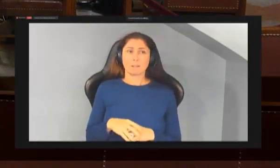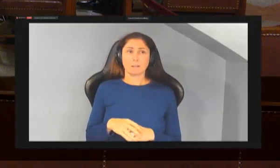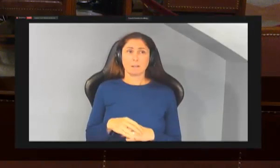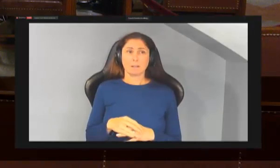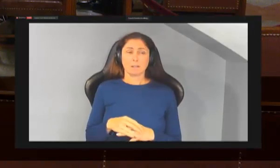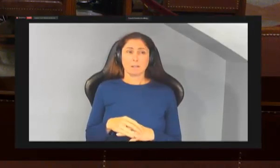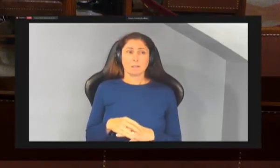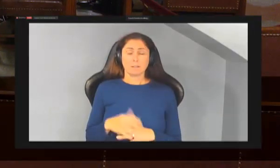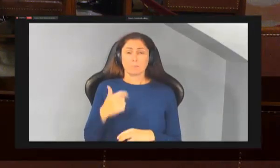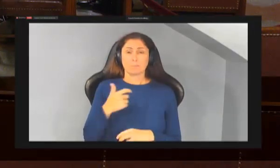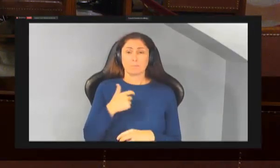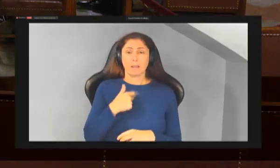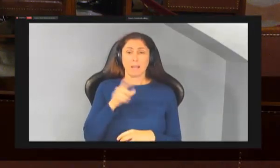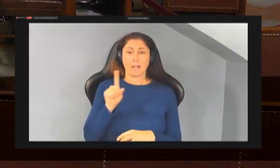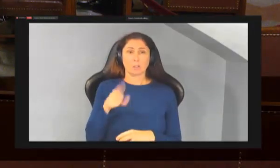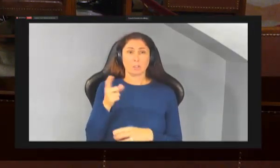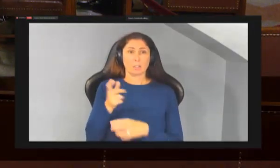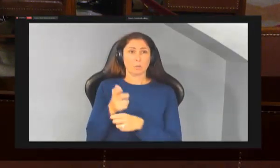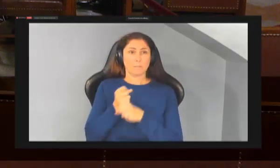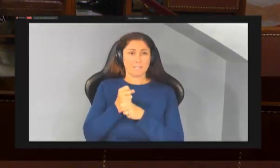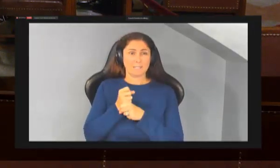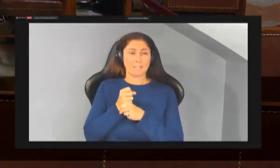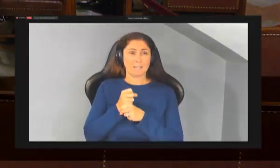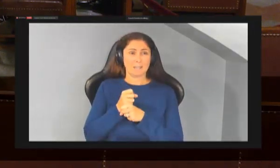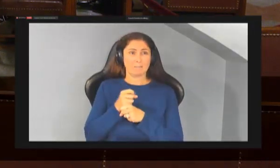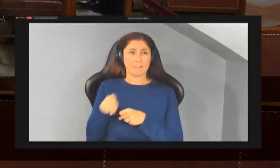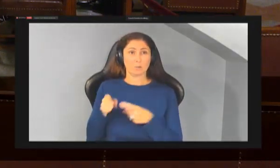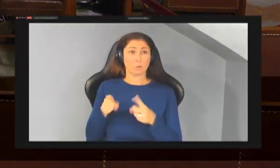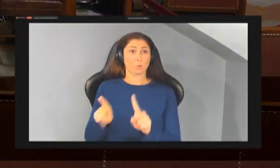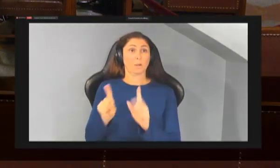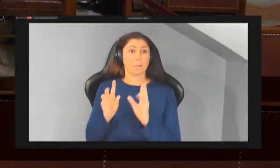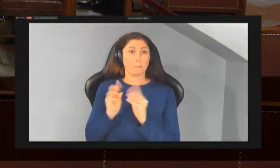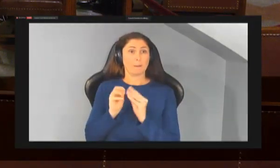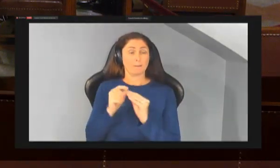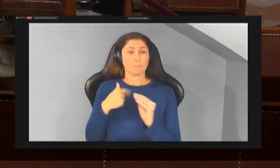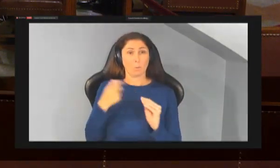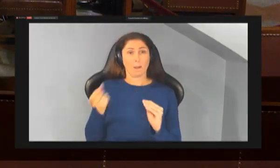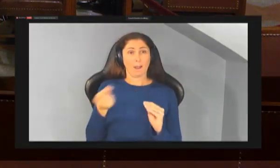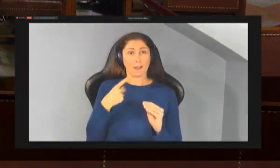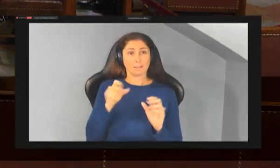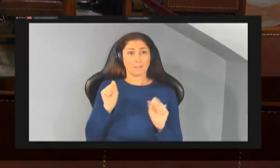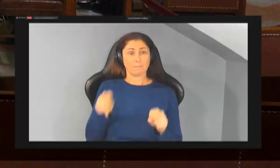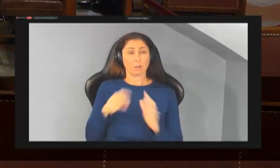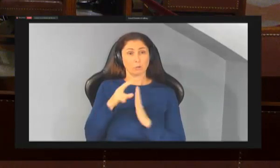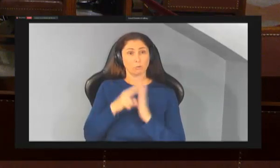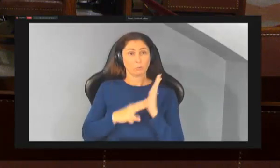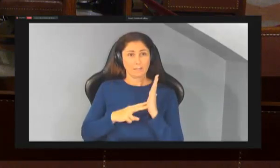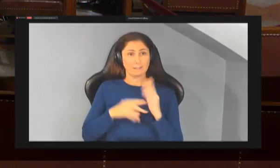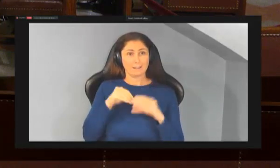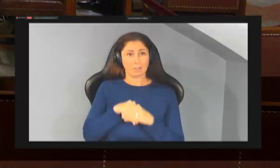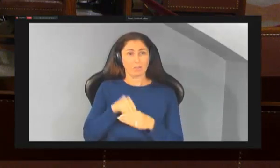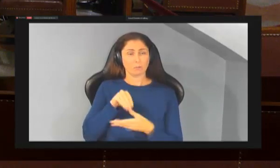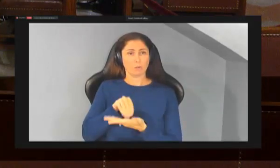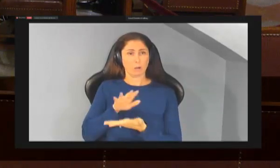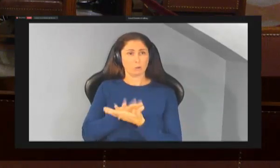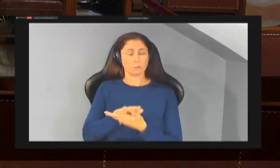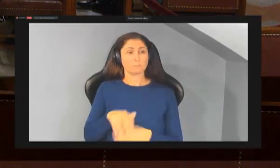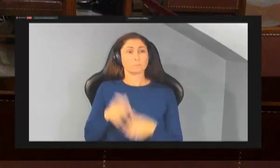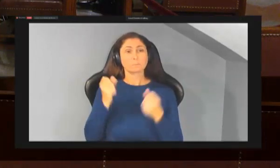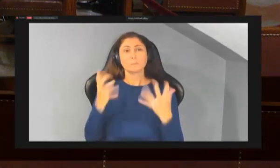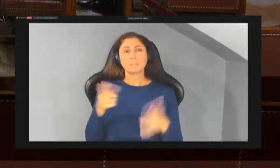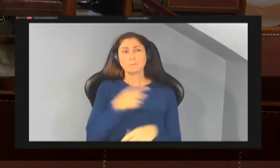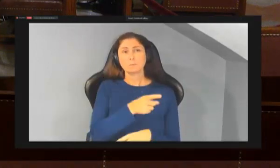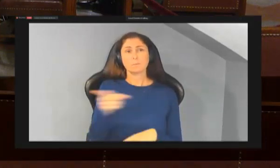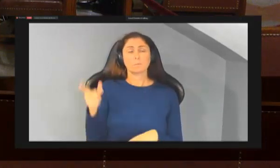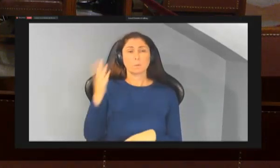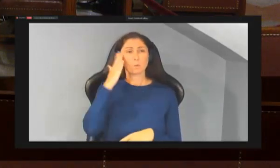I just received this during the meeting, and I was asked if I could please read it into the record. Many of you know Officer